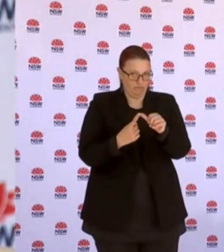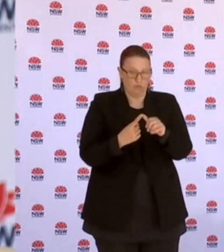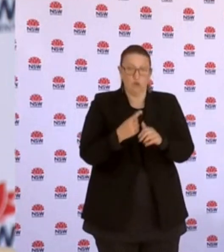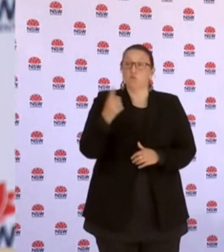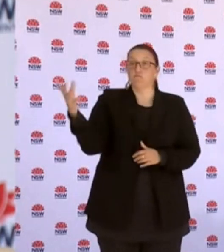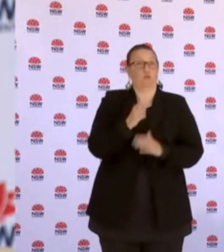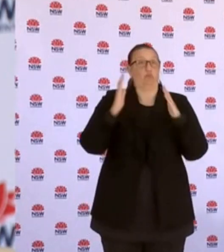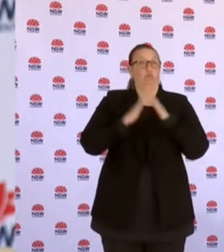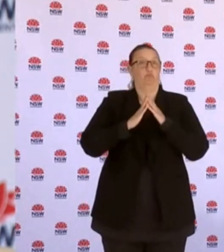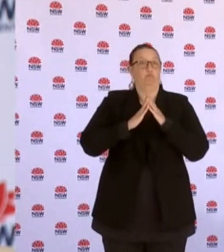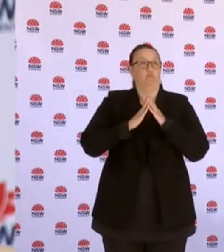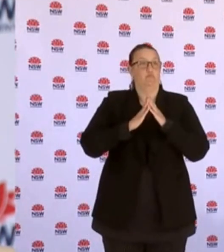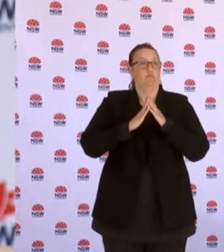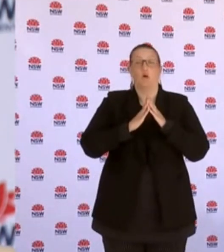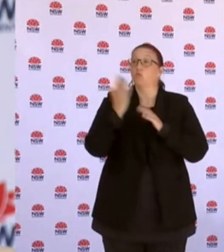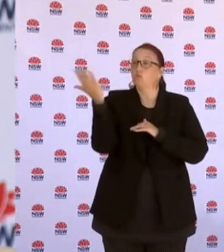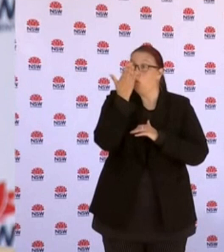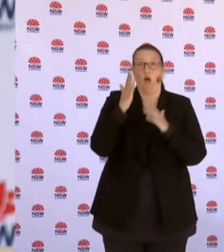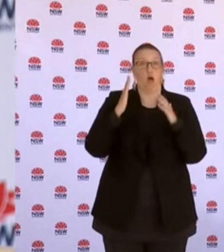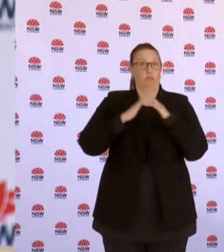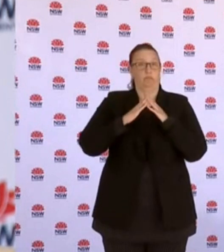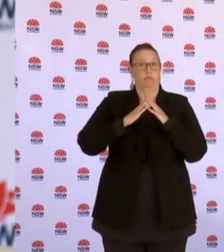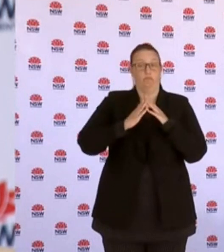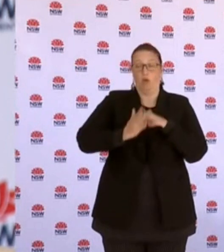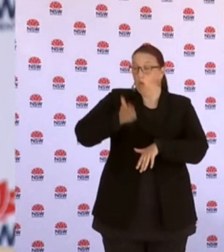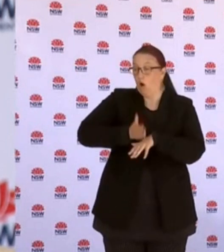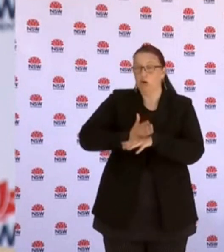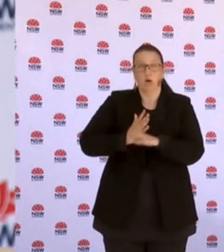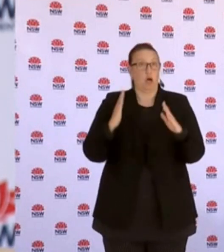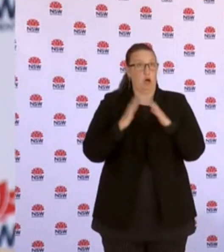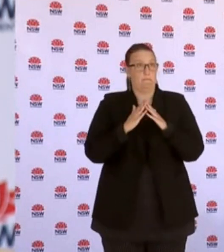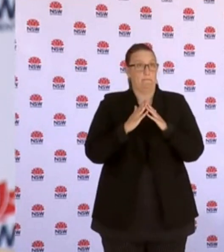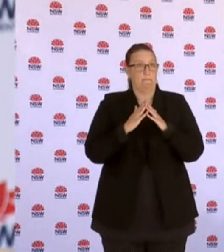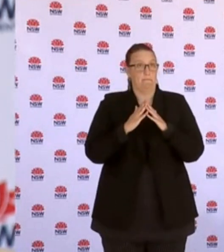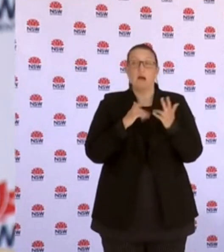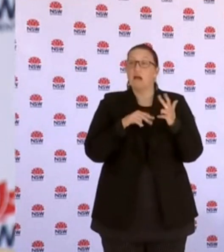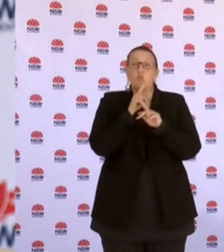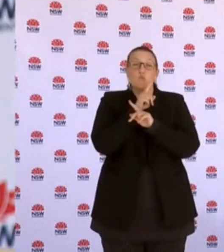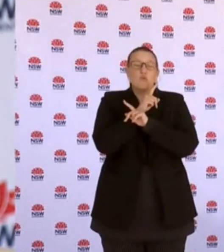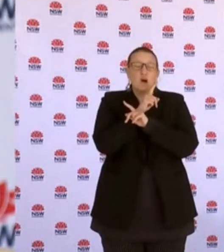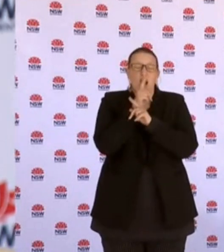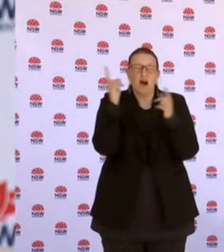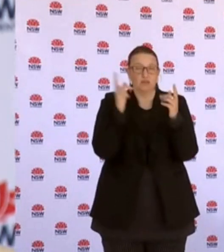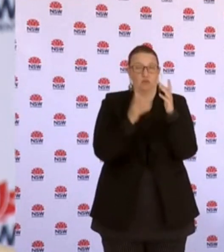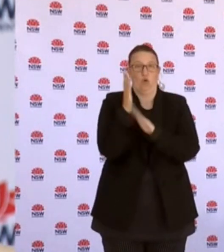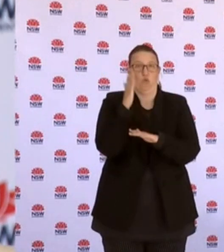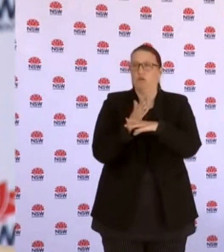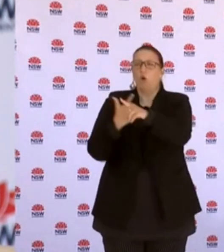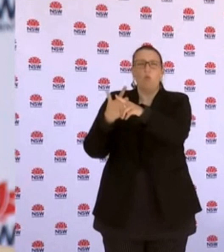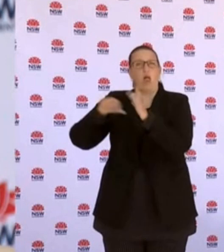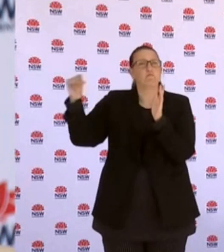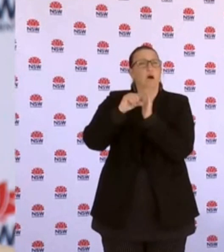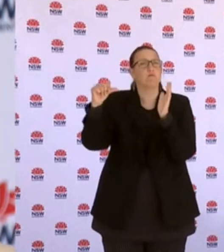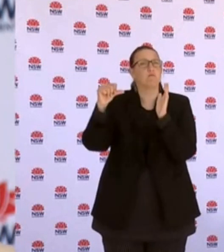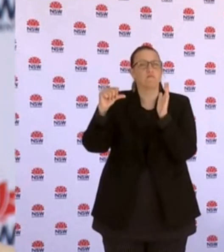However, if you cannot do that, you are able to leave home for work. And in those circumstances, why you not have to tighten that, though? The Victoria did it